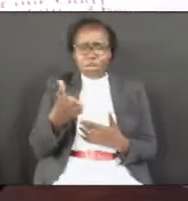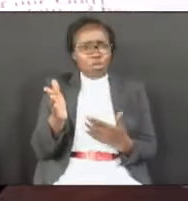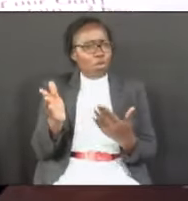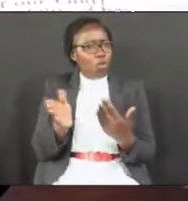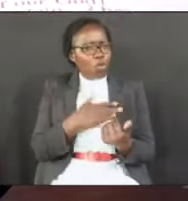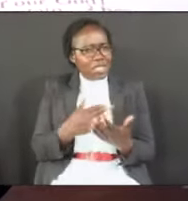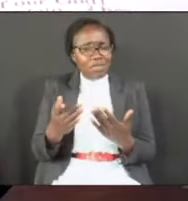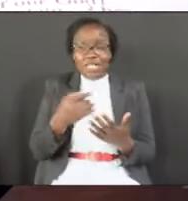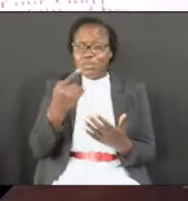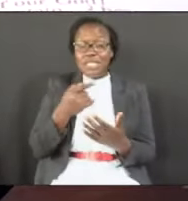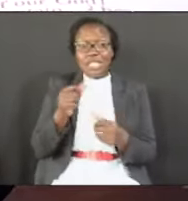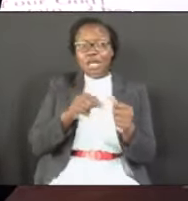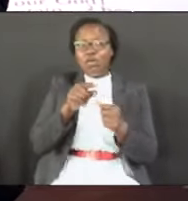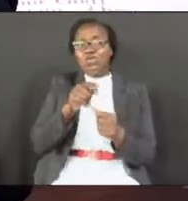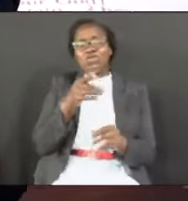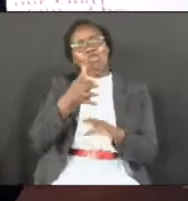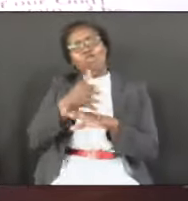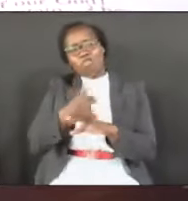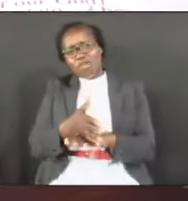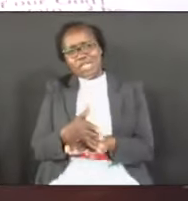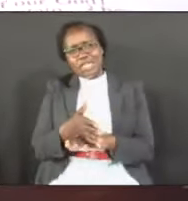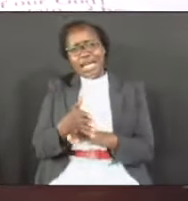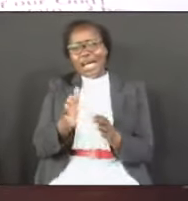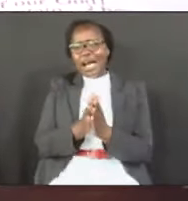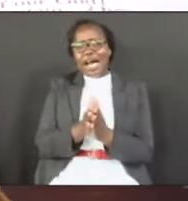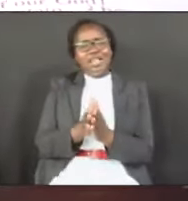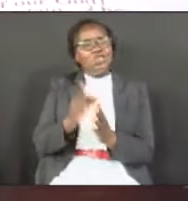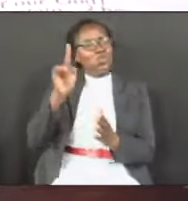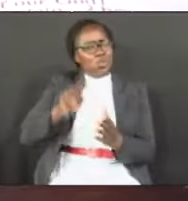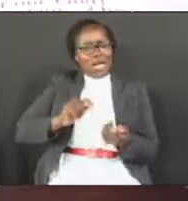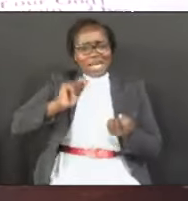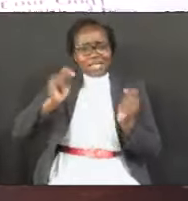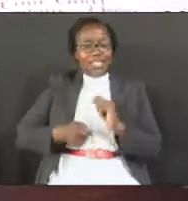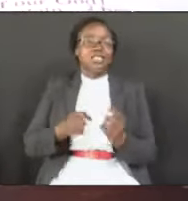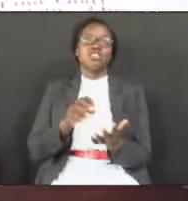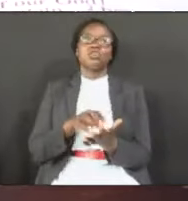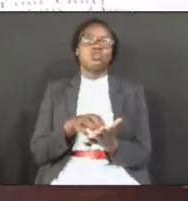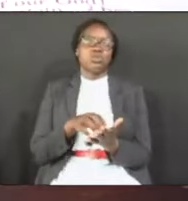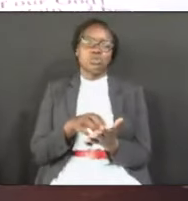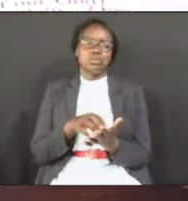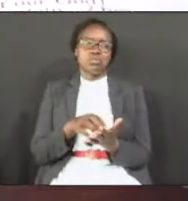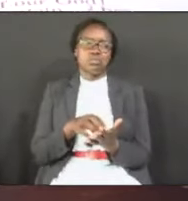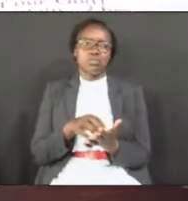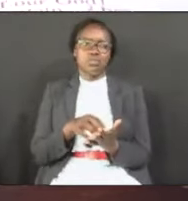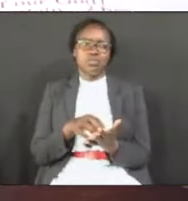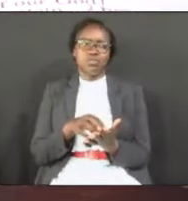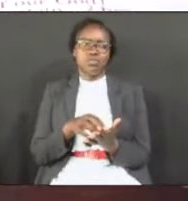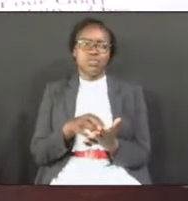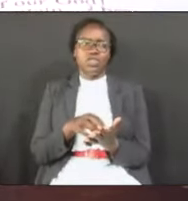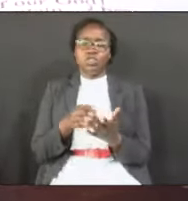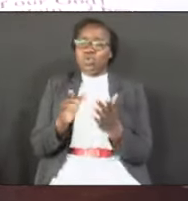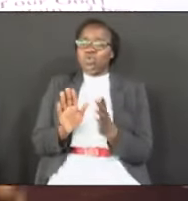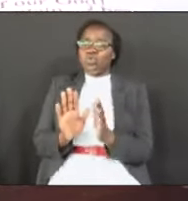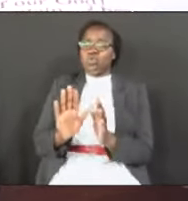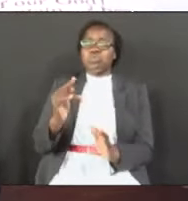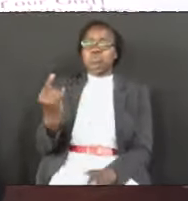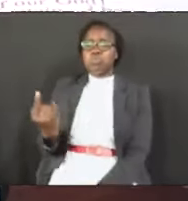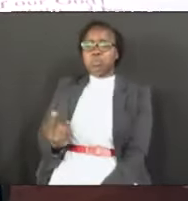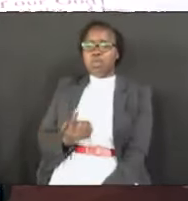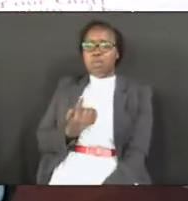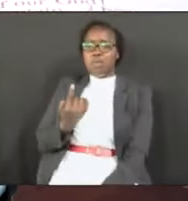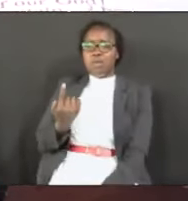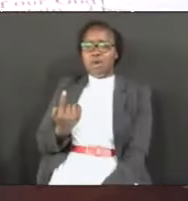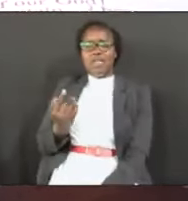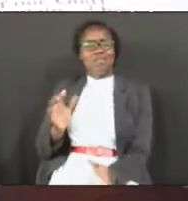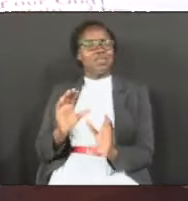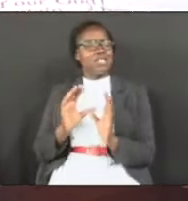not true. Neither do you have any way to change the situation. You are left to wander alone in the world,